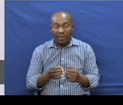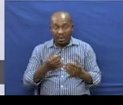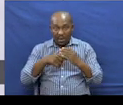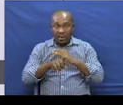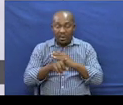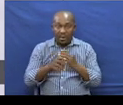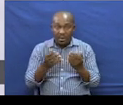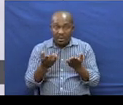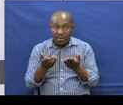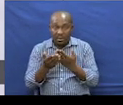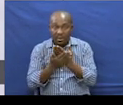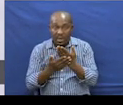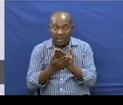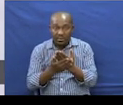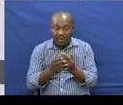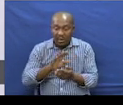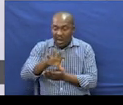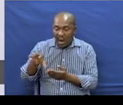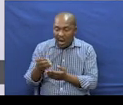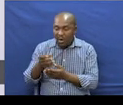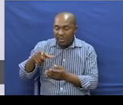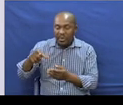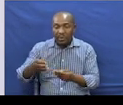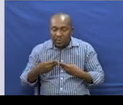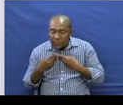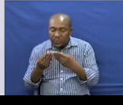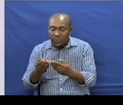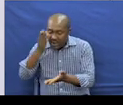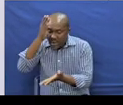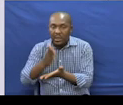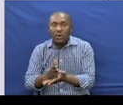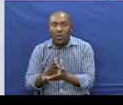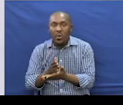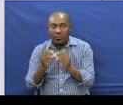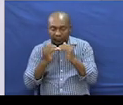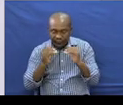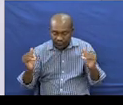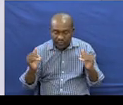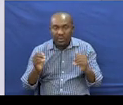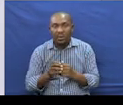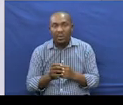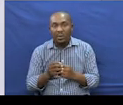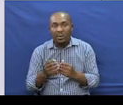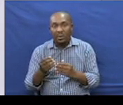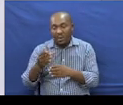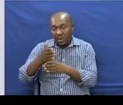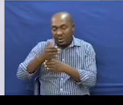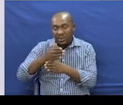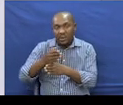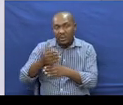be equal, should be treated fairly, equally, and consistently, regardless of their social, political, and